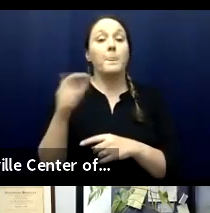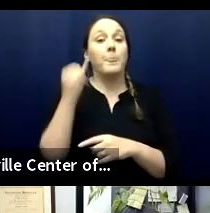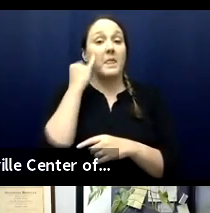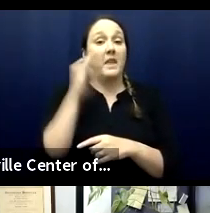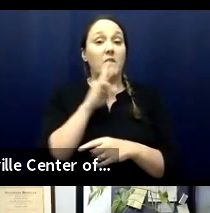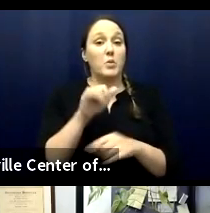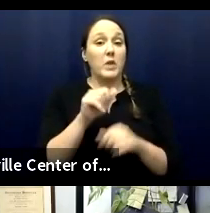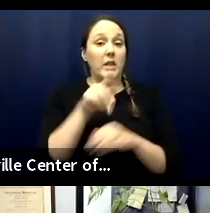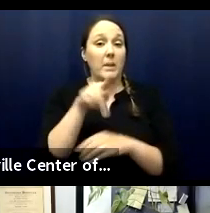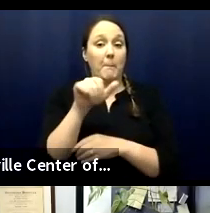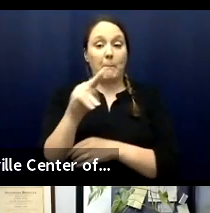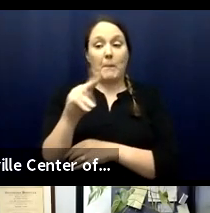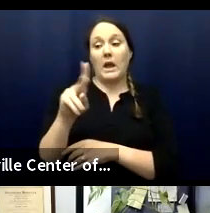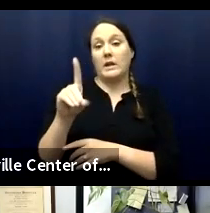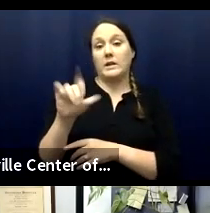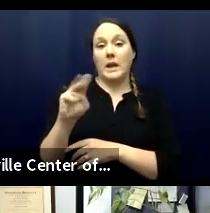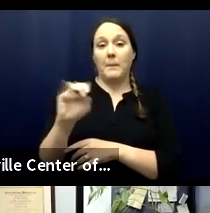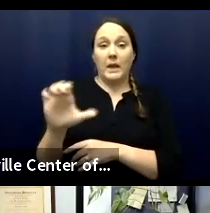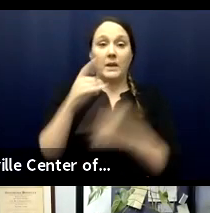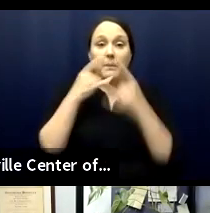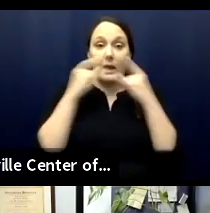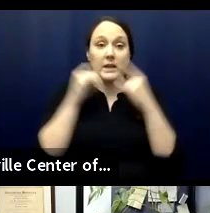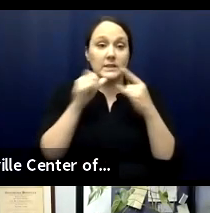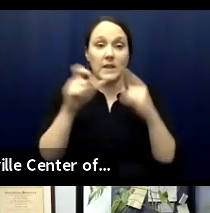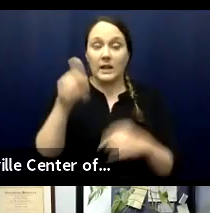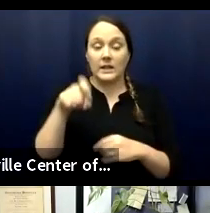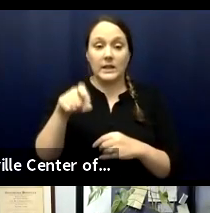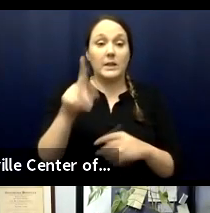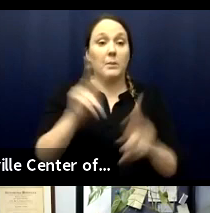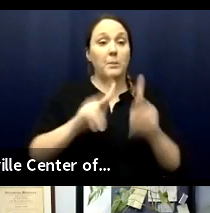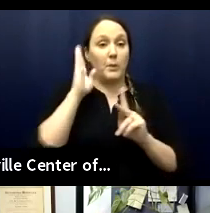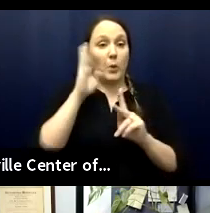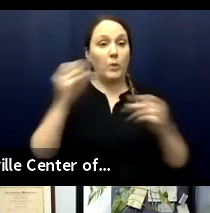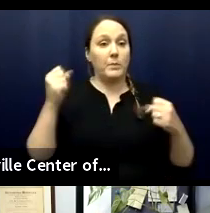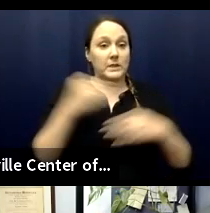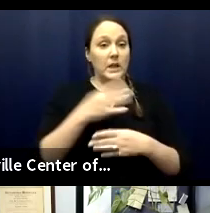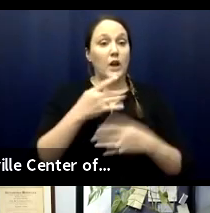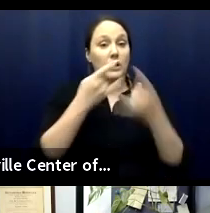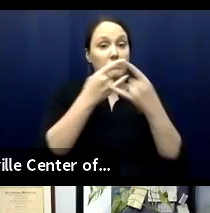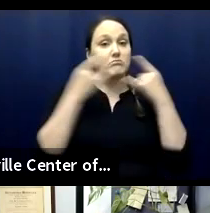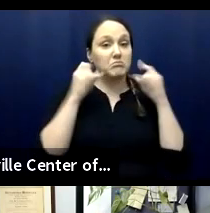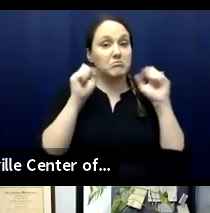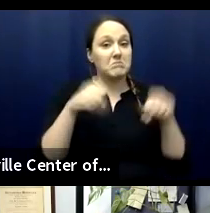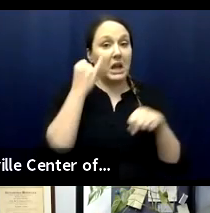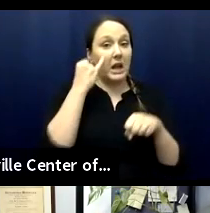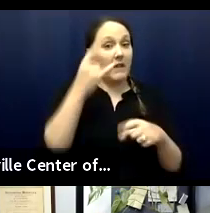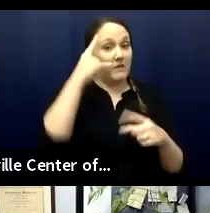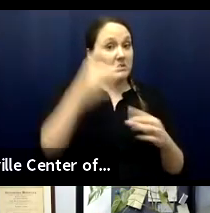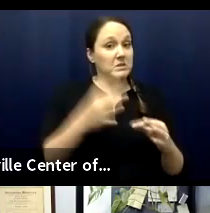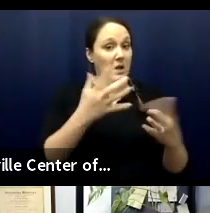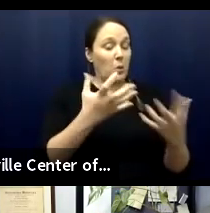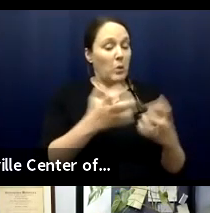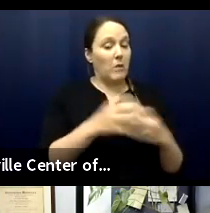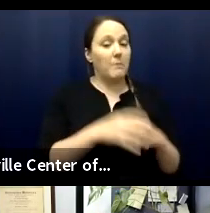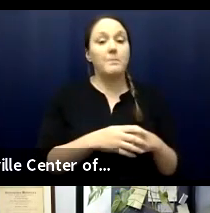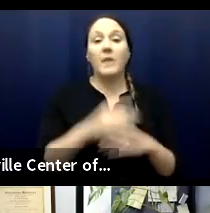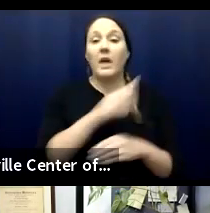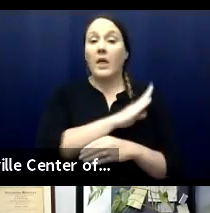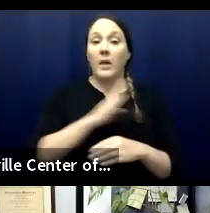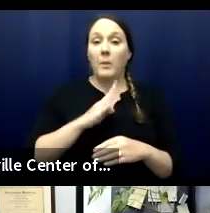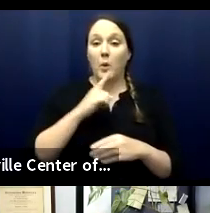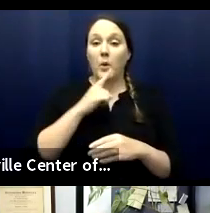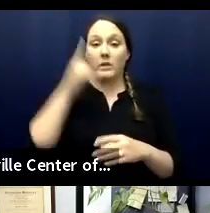face mask mandate would be necessary. Folks would be fearful enough to wear one if they so chose. Instead, this board has shown that they have chosen to